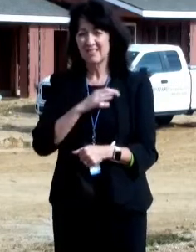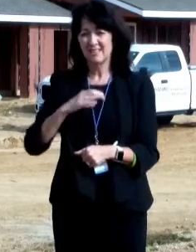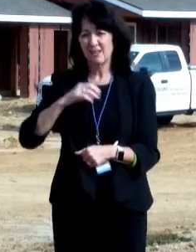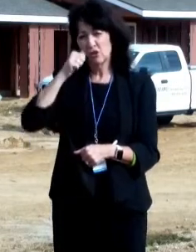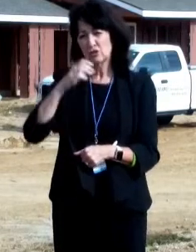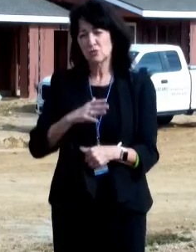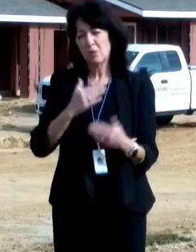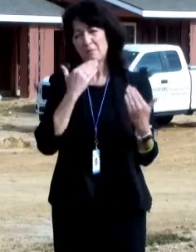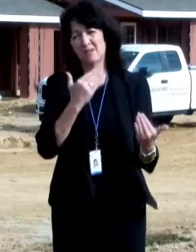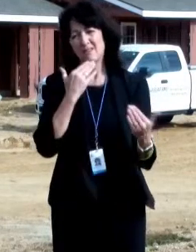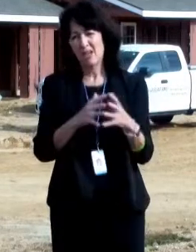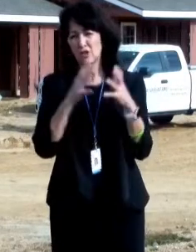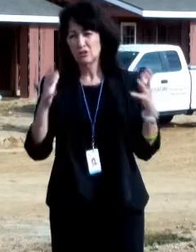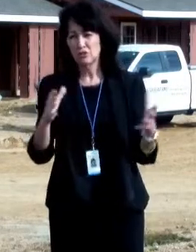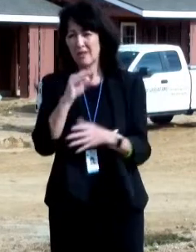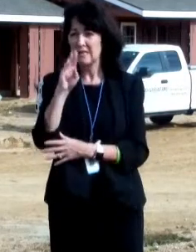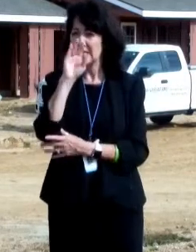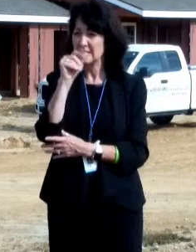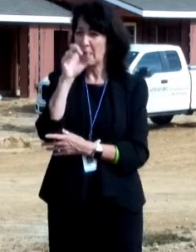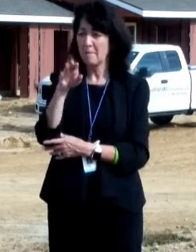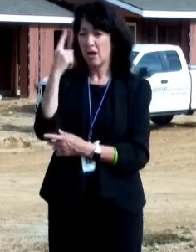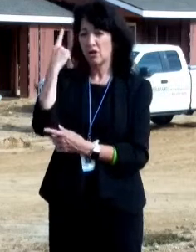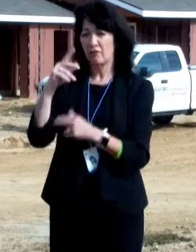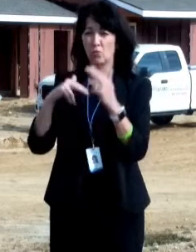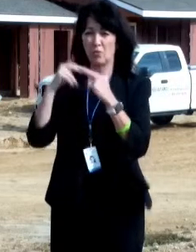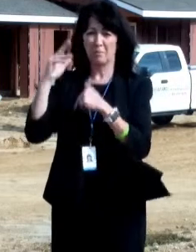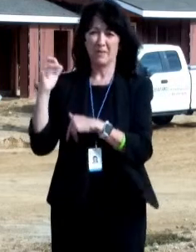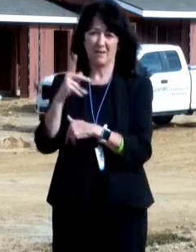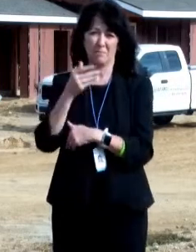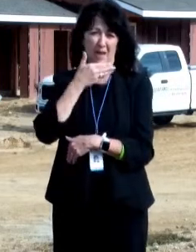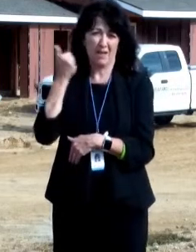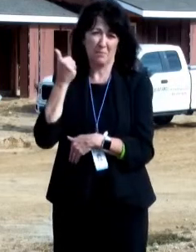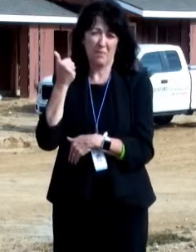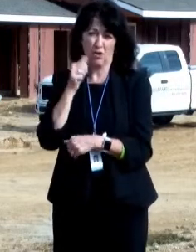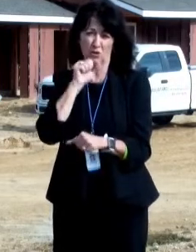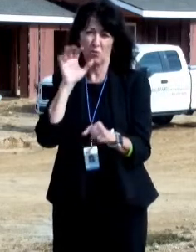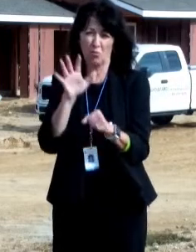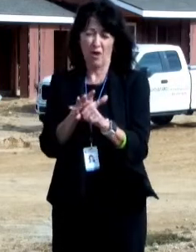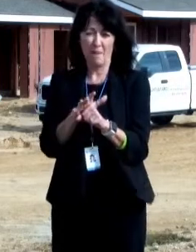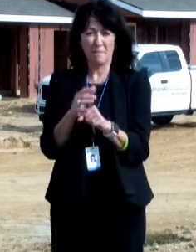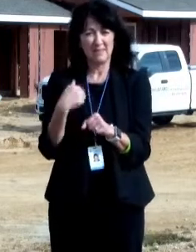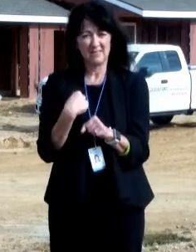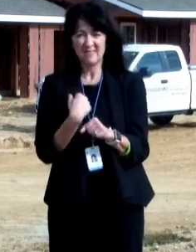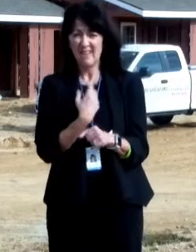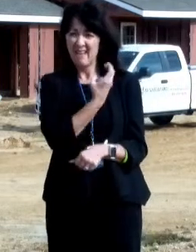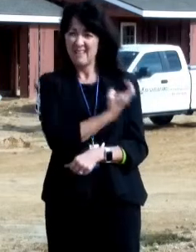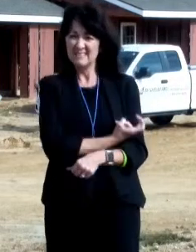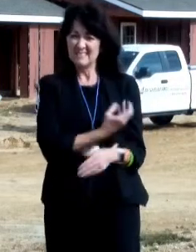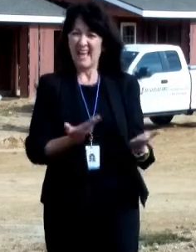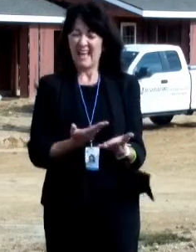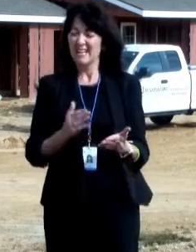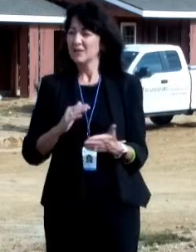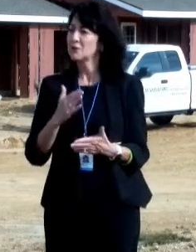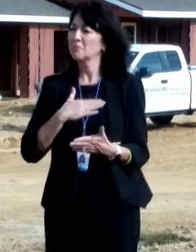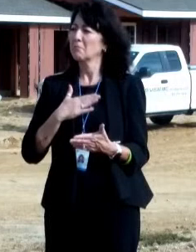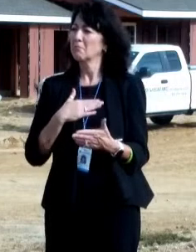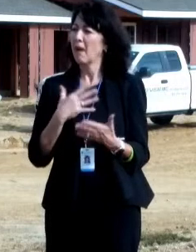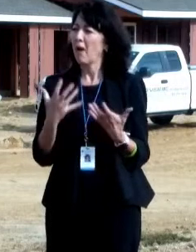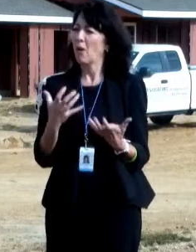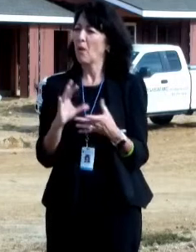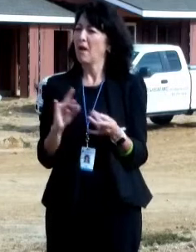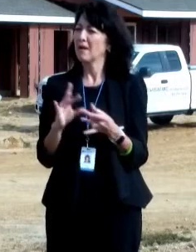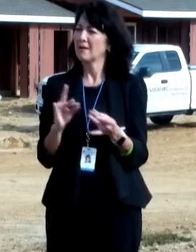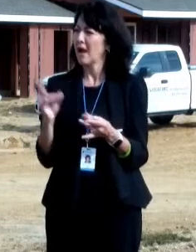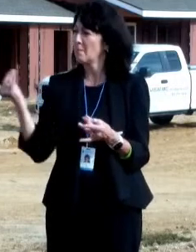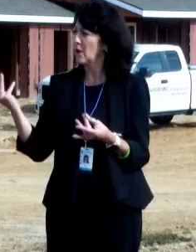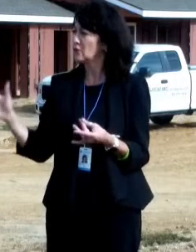thank you so much, and to Biden for the Build Back Better promise. As I sat here, all my comments were taken, but a couple points that